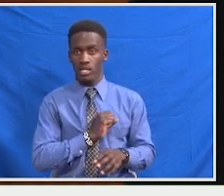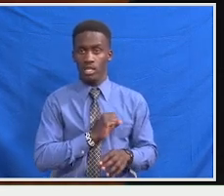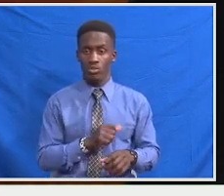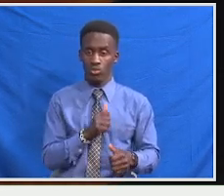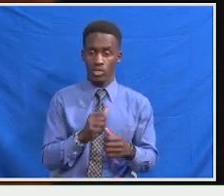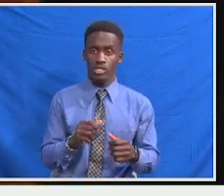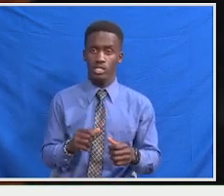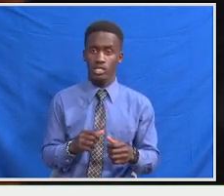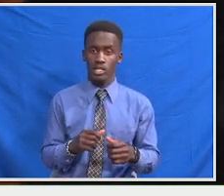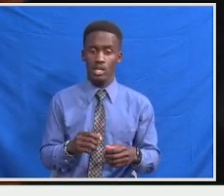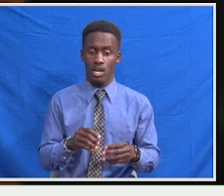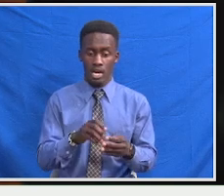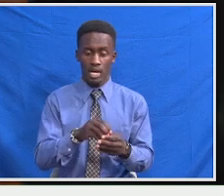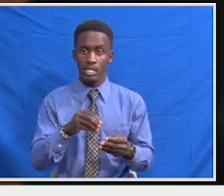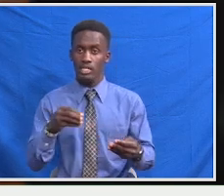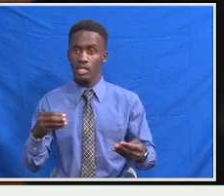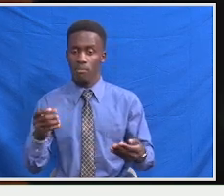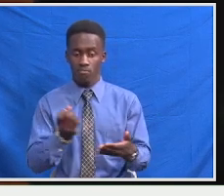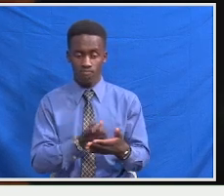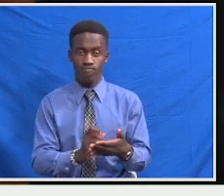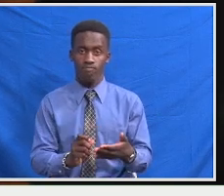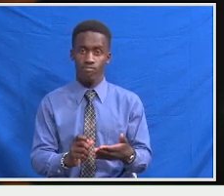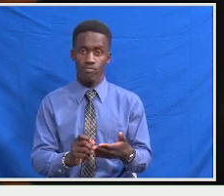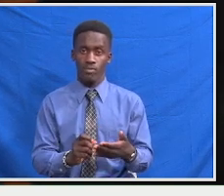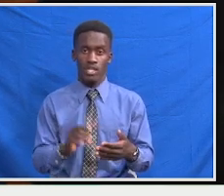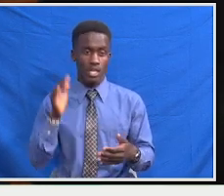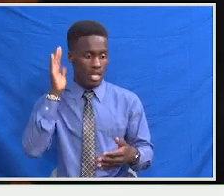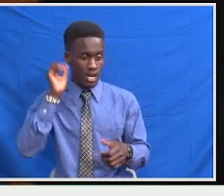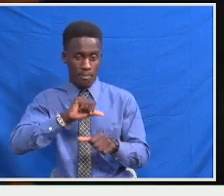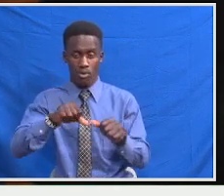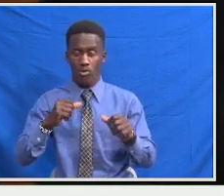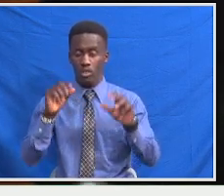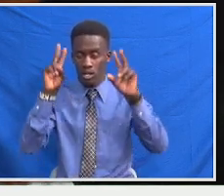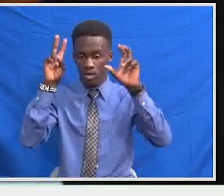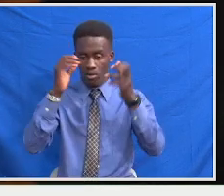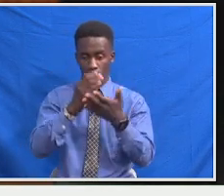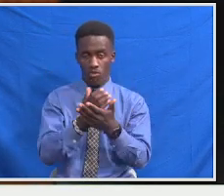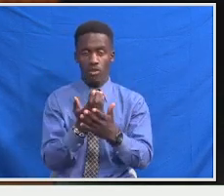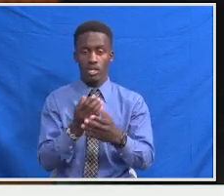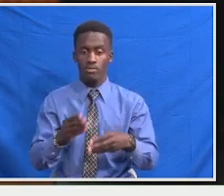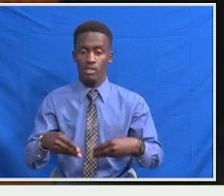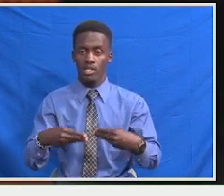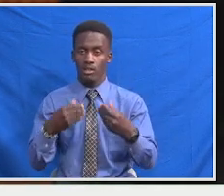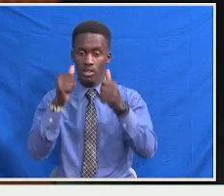convening the hearing of the Senate proceedings for impeachment, my lord, has been issued.